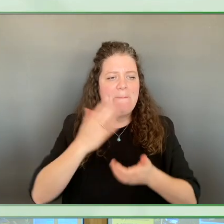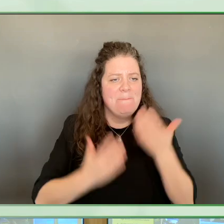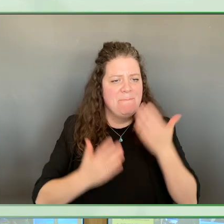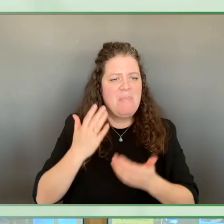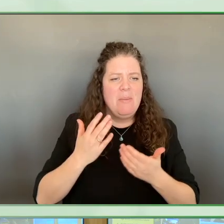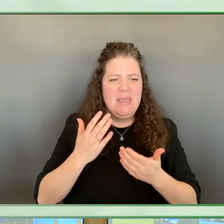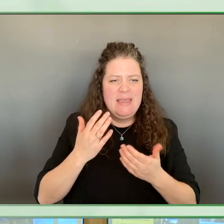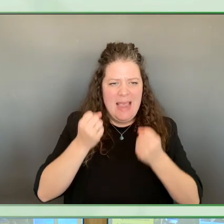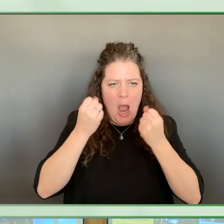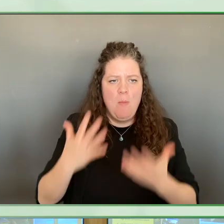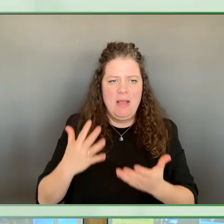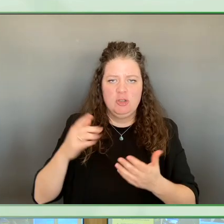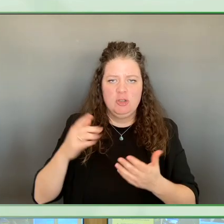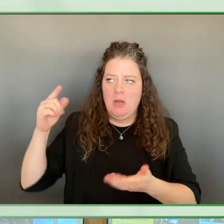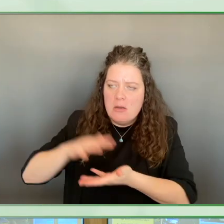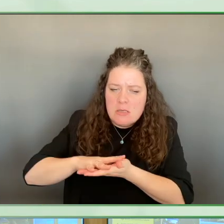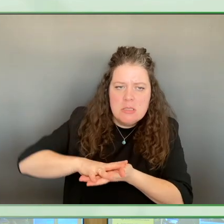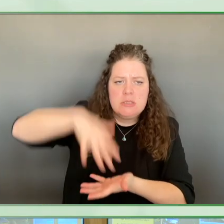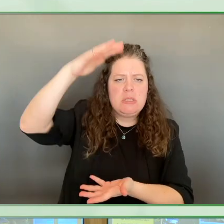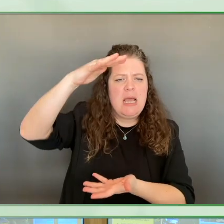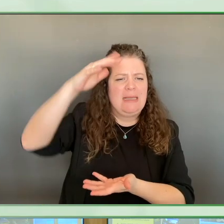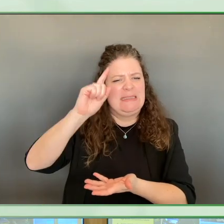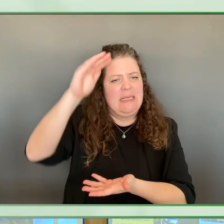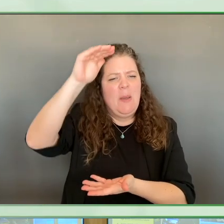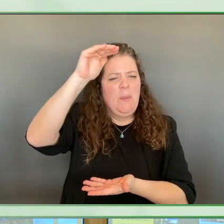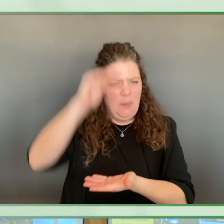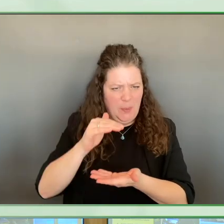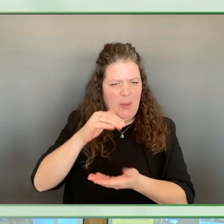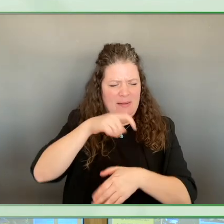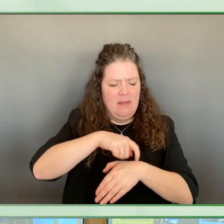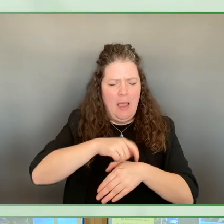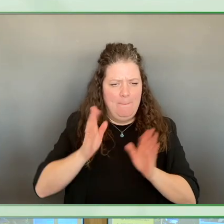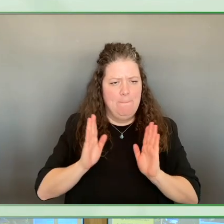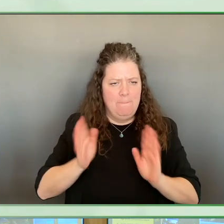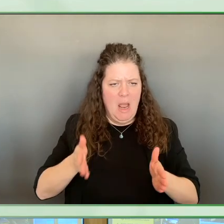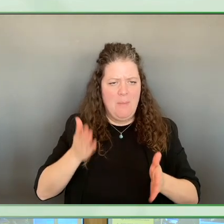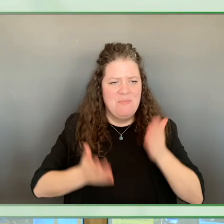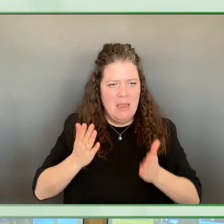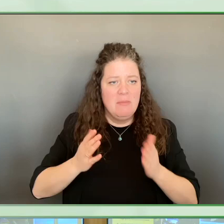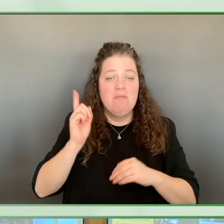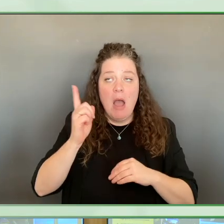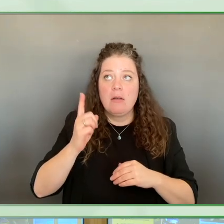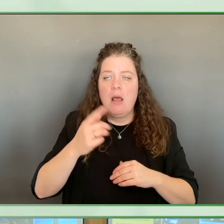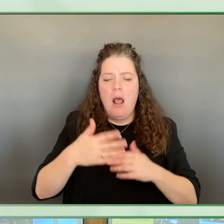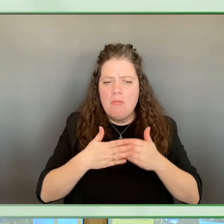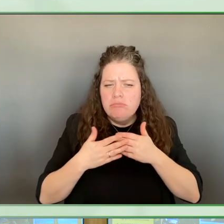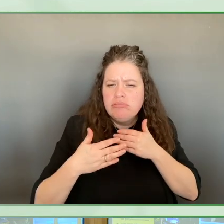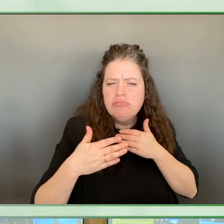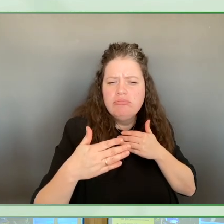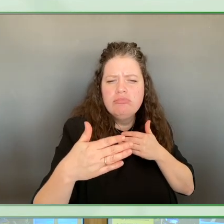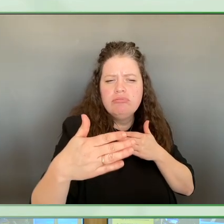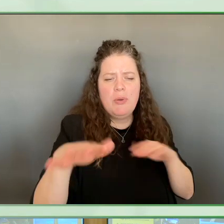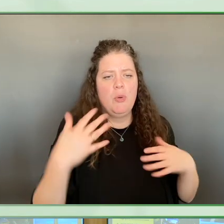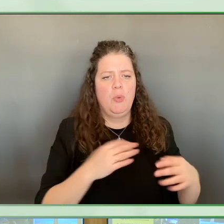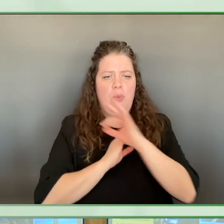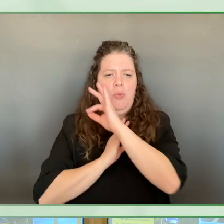able to achieve within a certain time frame. But in the long game, it benefits everyone: the local